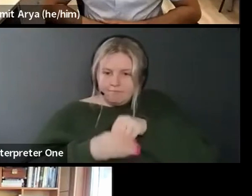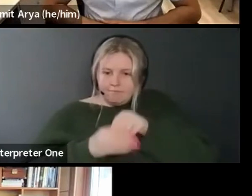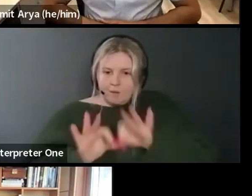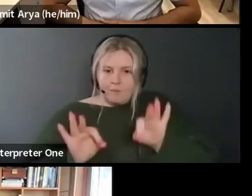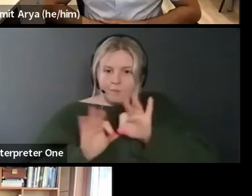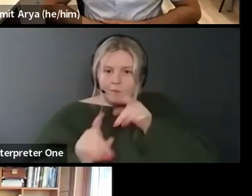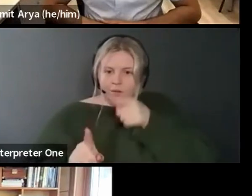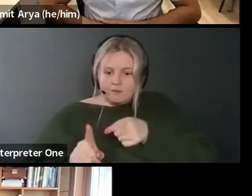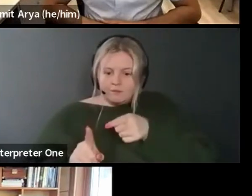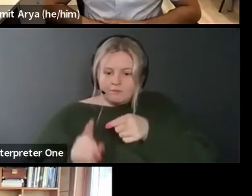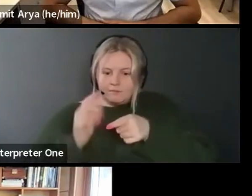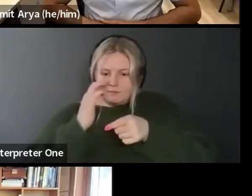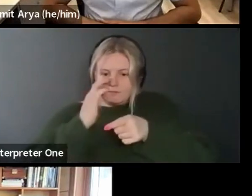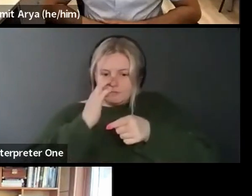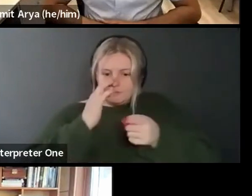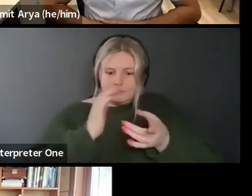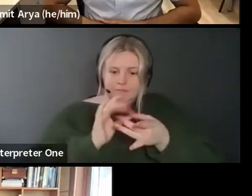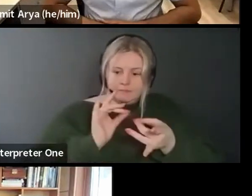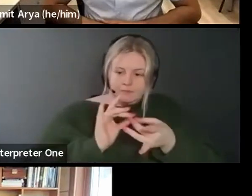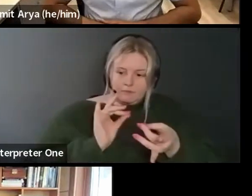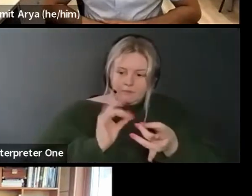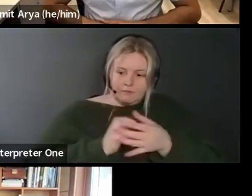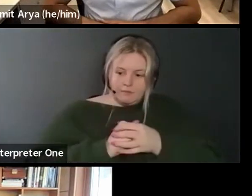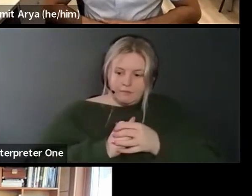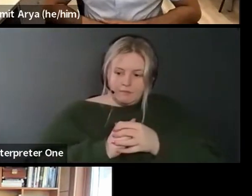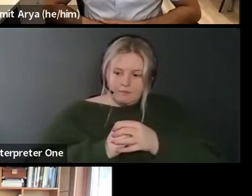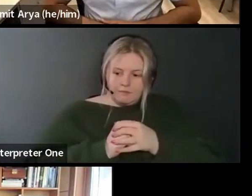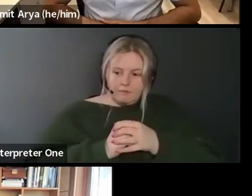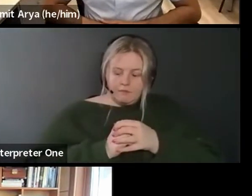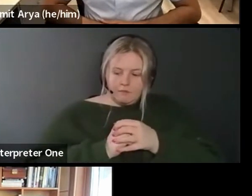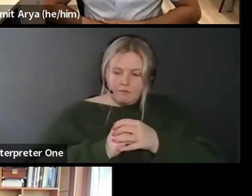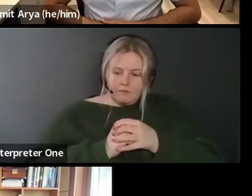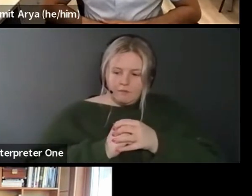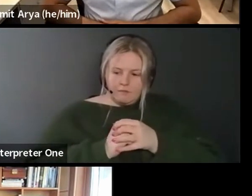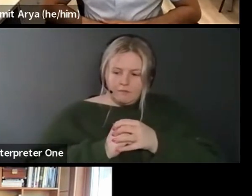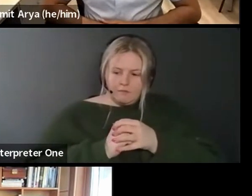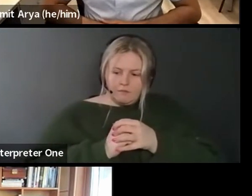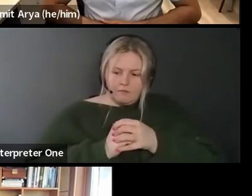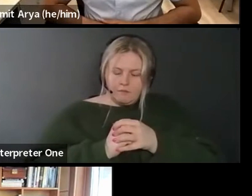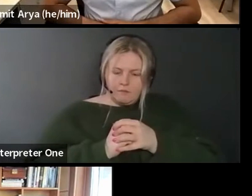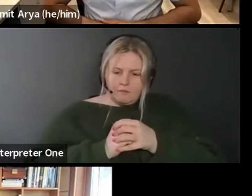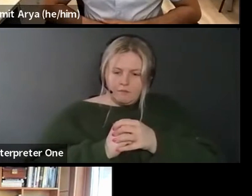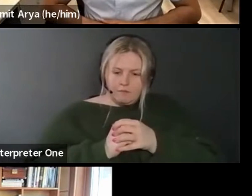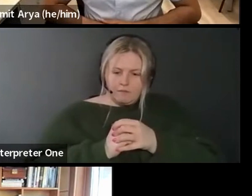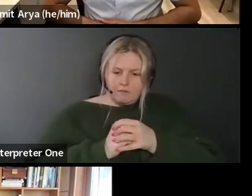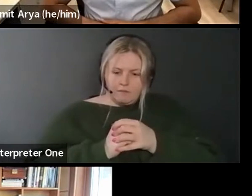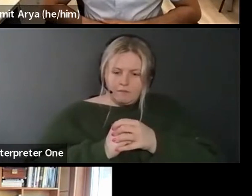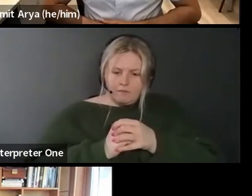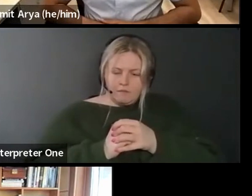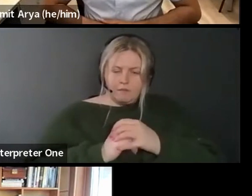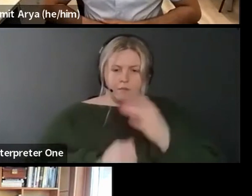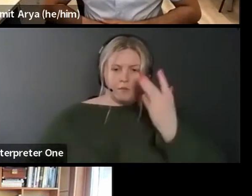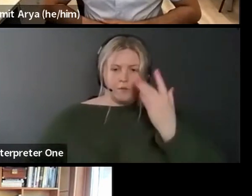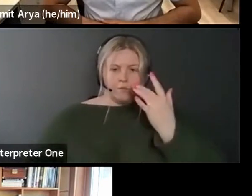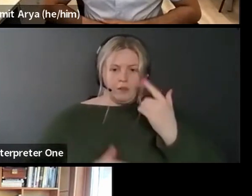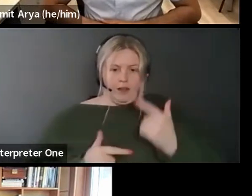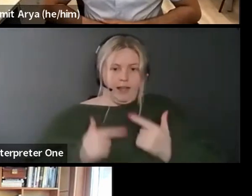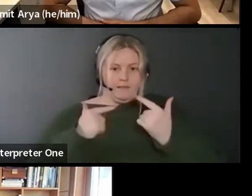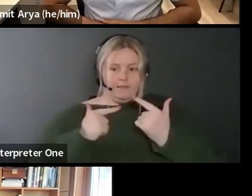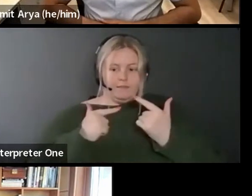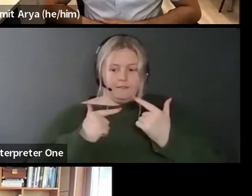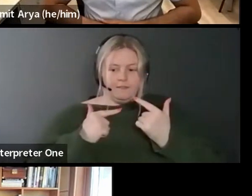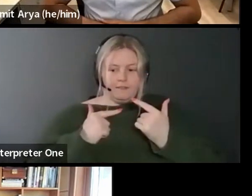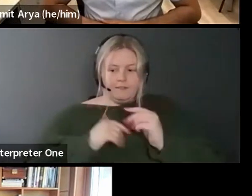like I think has been said, what makes life worth living, and why isn't that important to us? Why is that seen